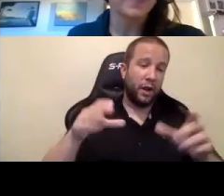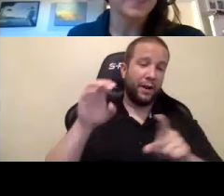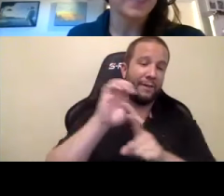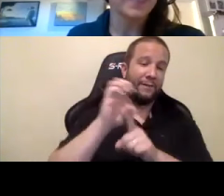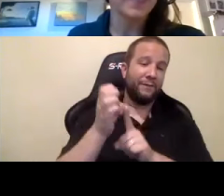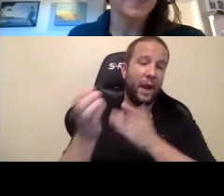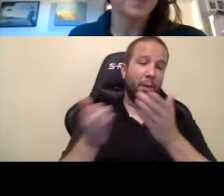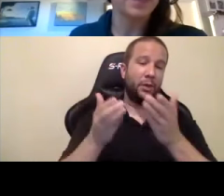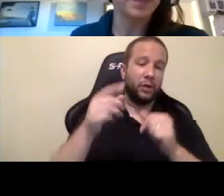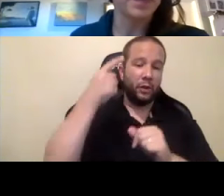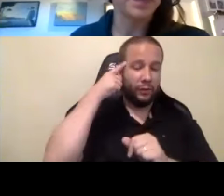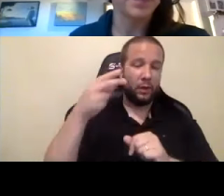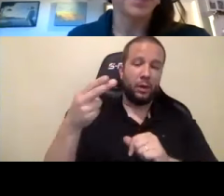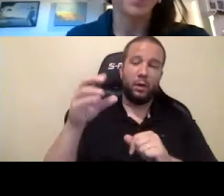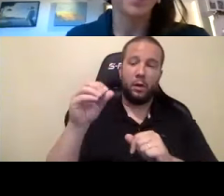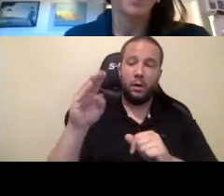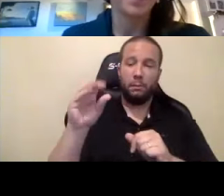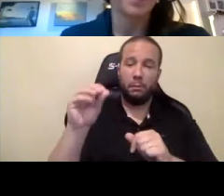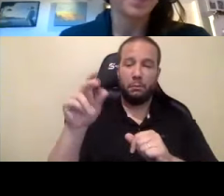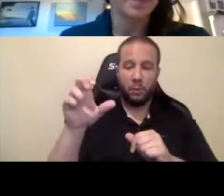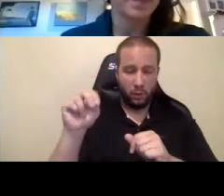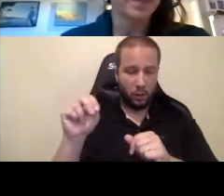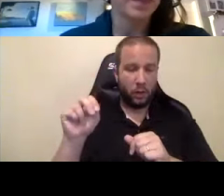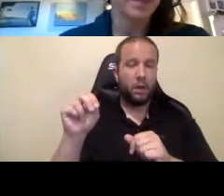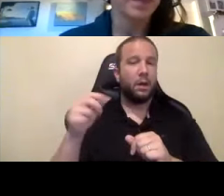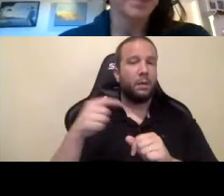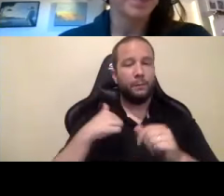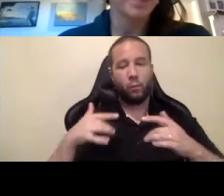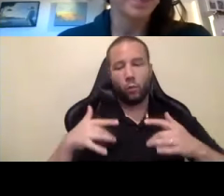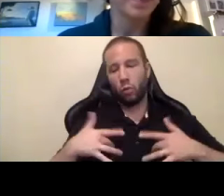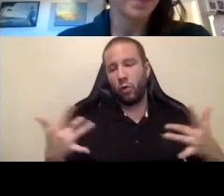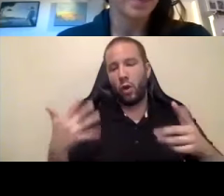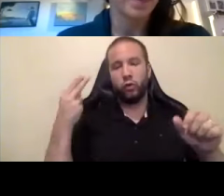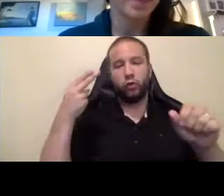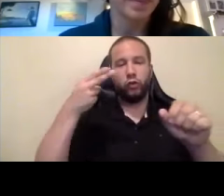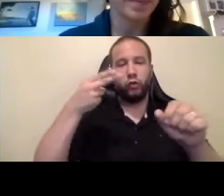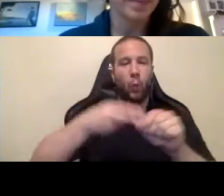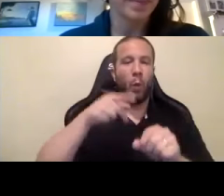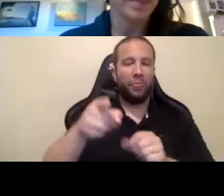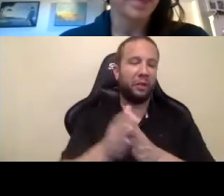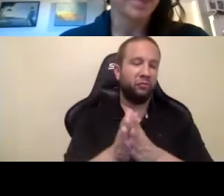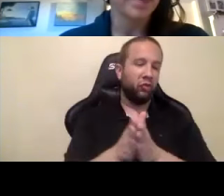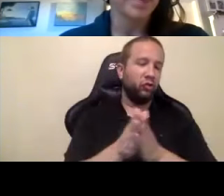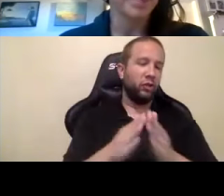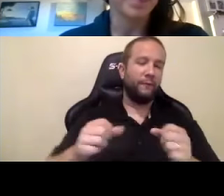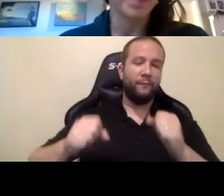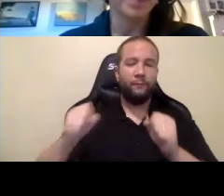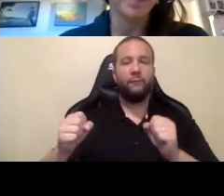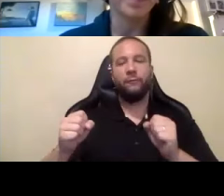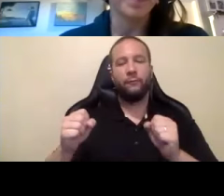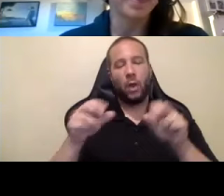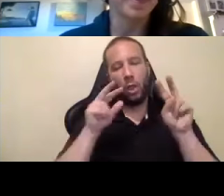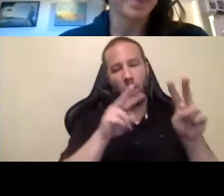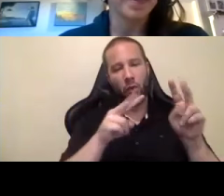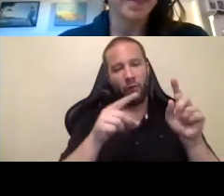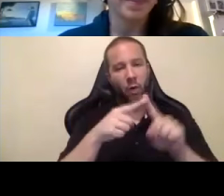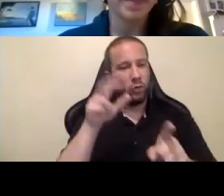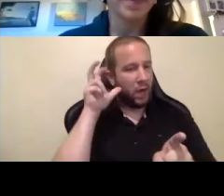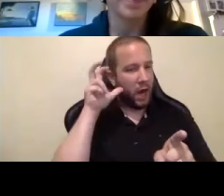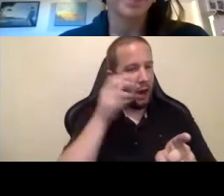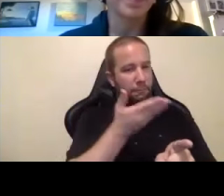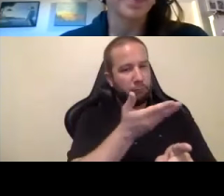City of Hoboken. And we're just very excited to be part of this regional initiative and really just looking forward to hear what everyone has to